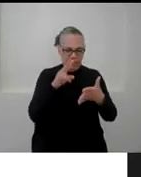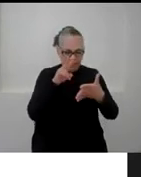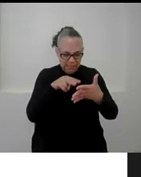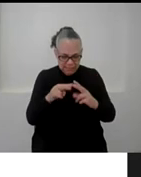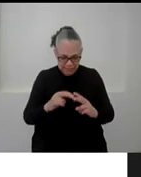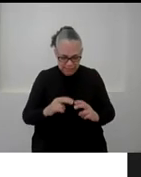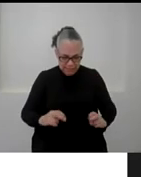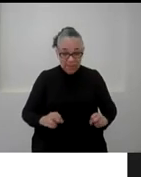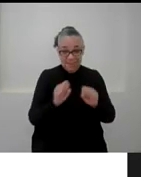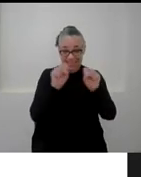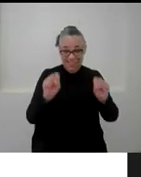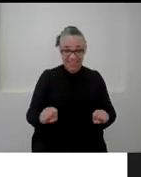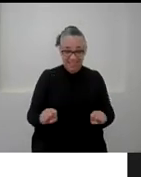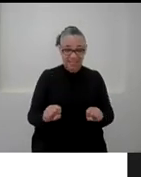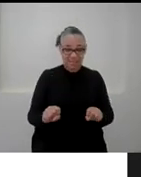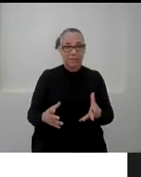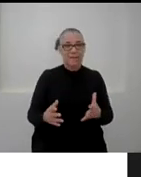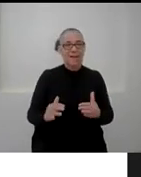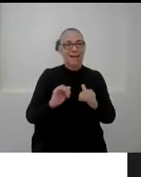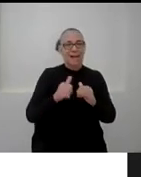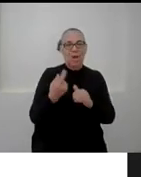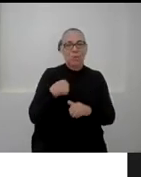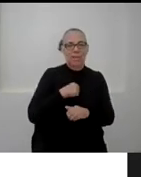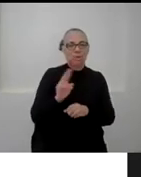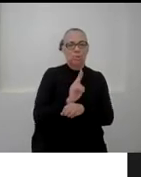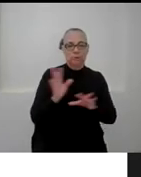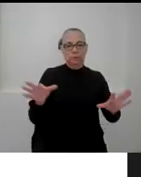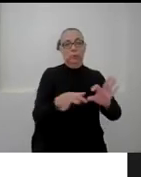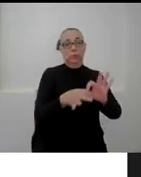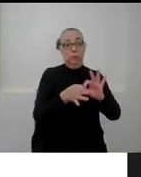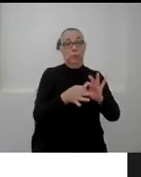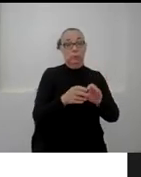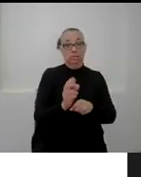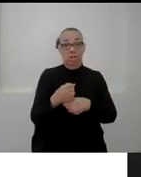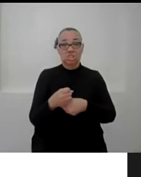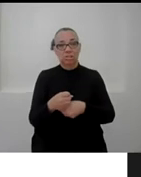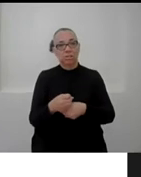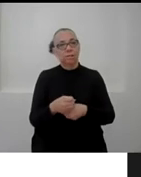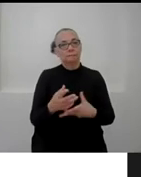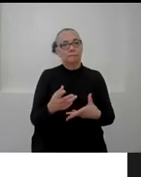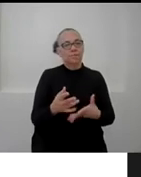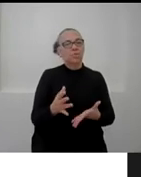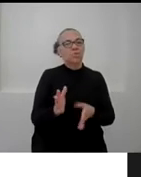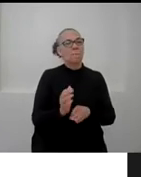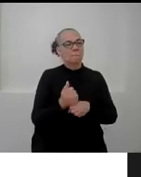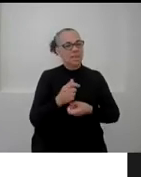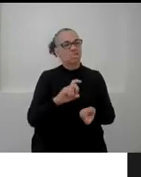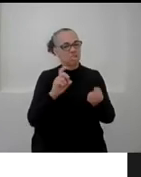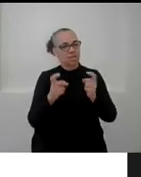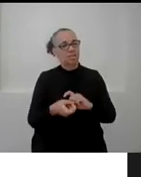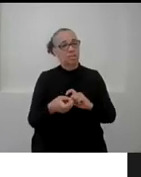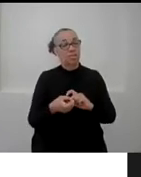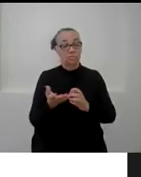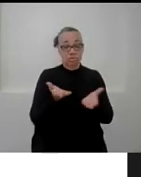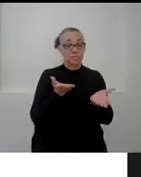at how we use co-production as a vehicle for trying to make changes to services.